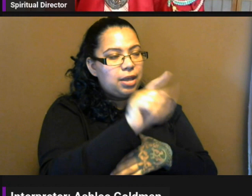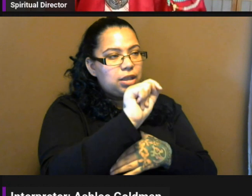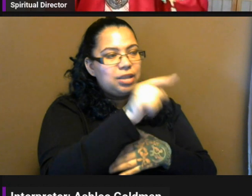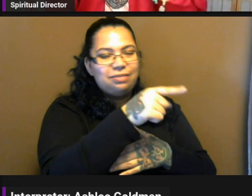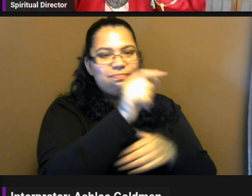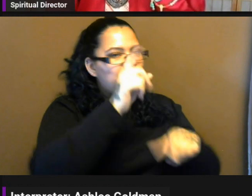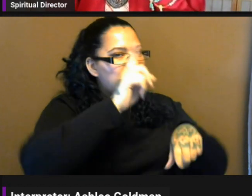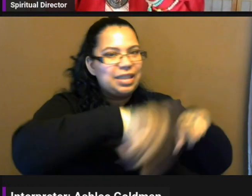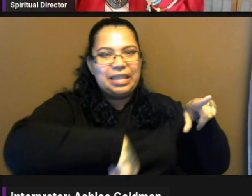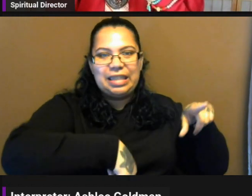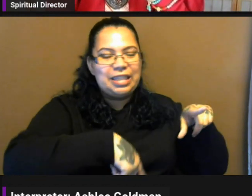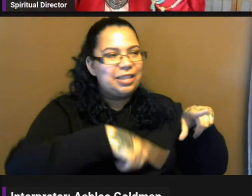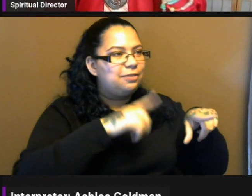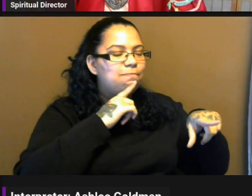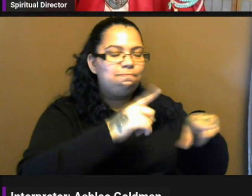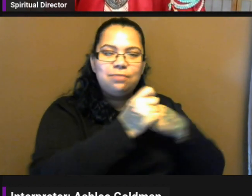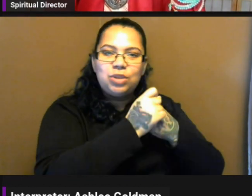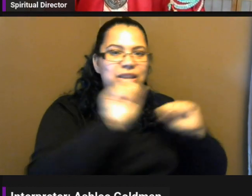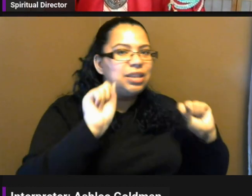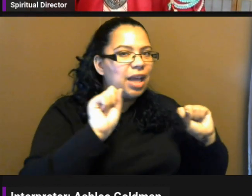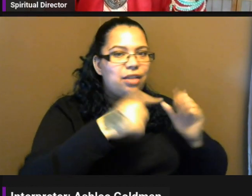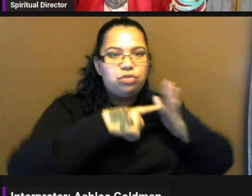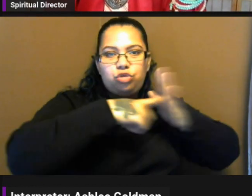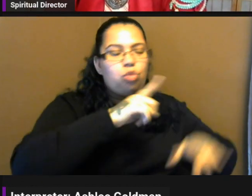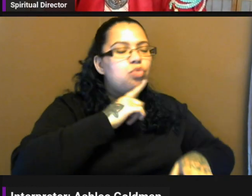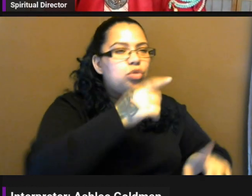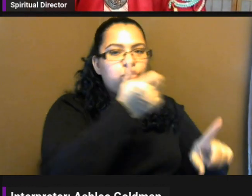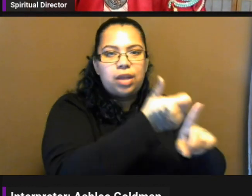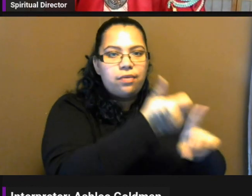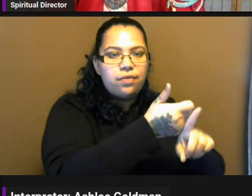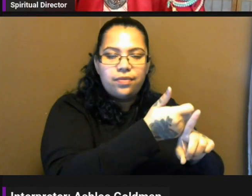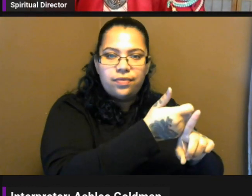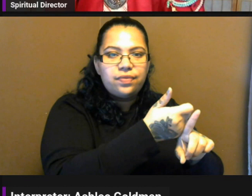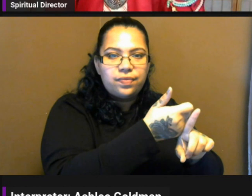the ability to safely come out of the closet,